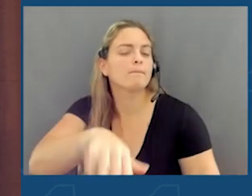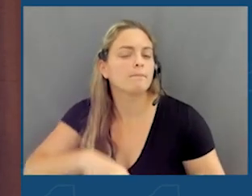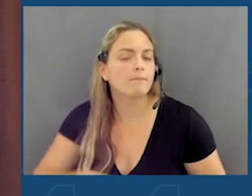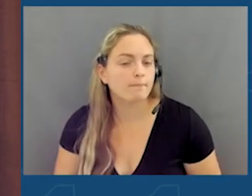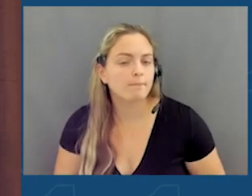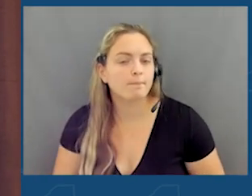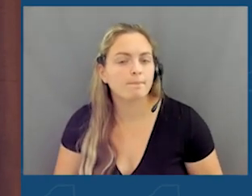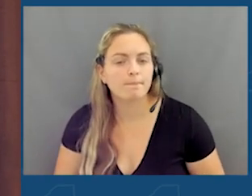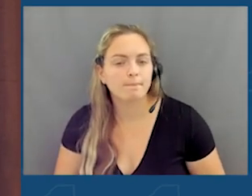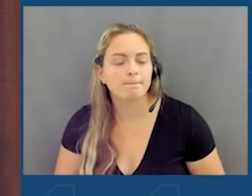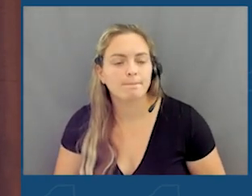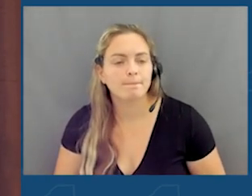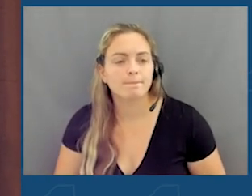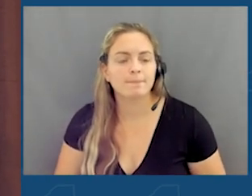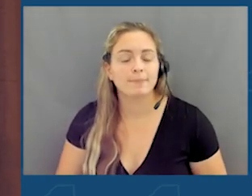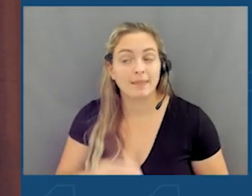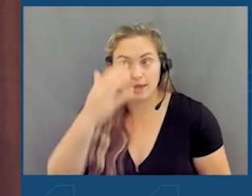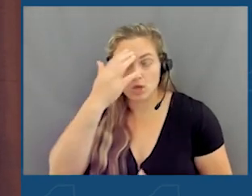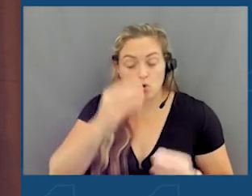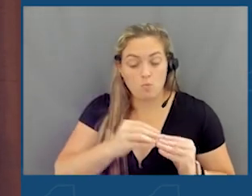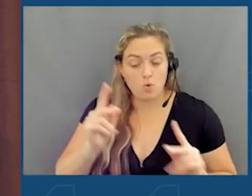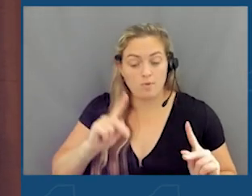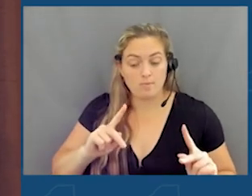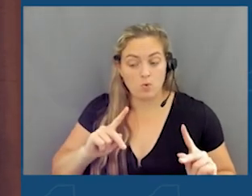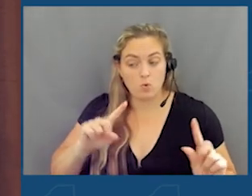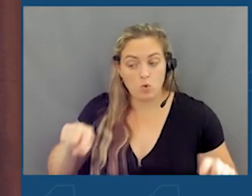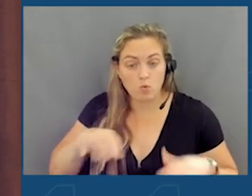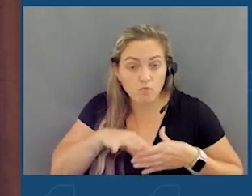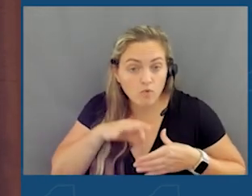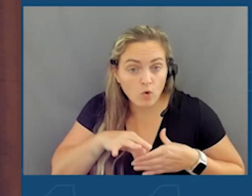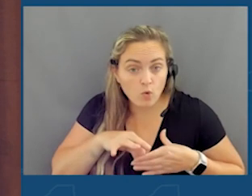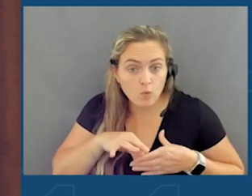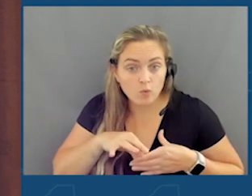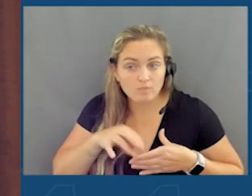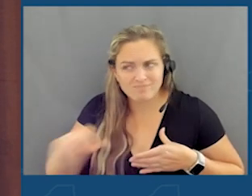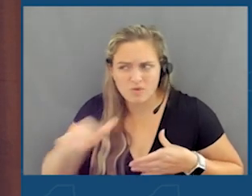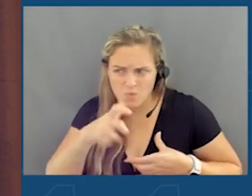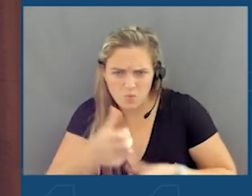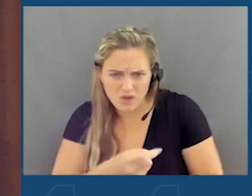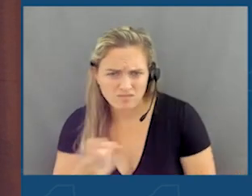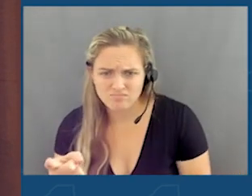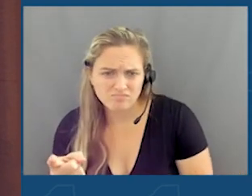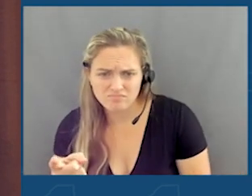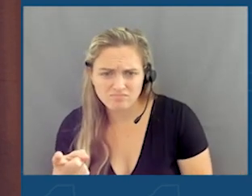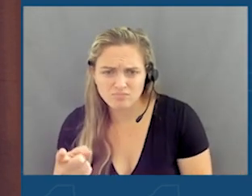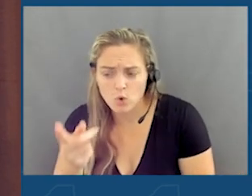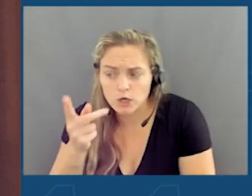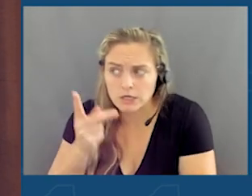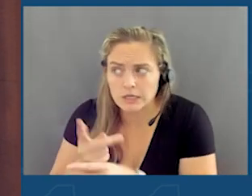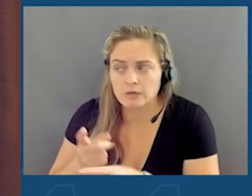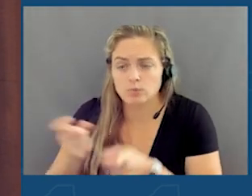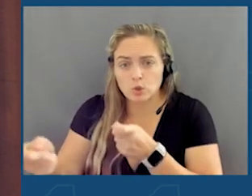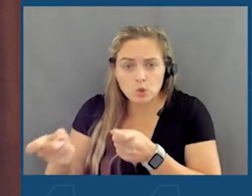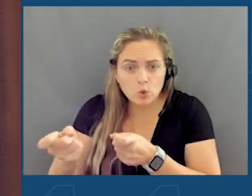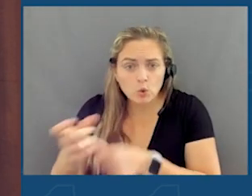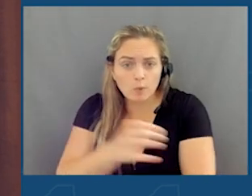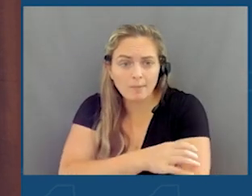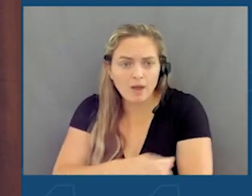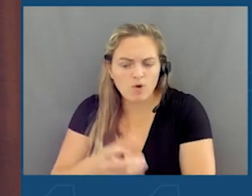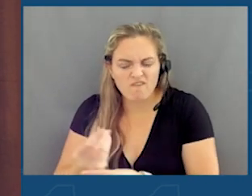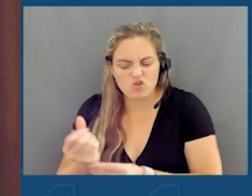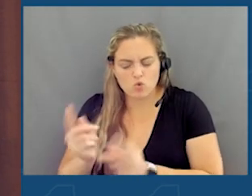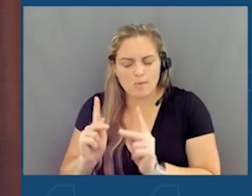And they know, because if more people vote, they're more likely to lose. They want to keep it in the power in the hands of the few.